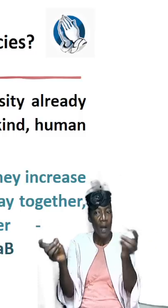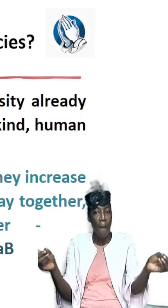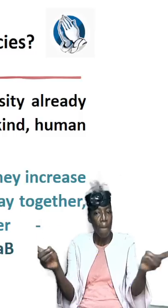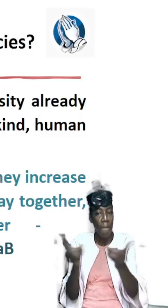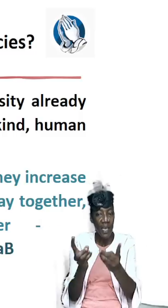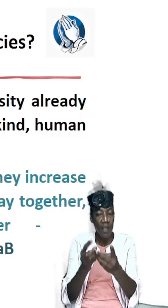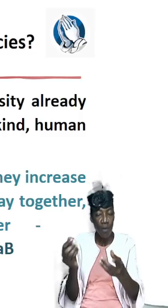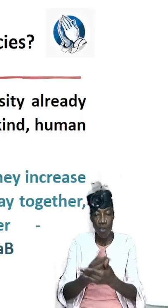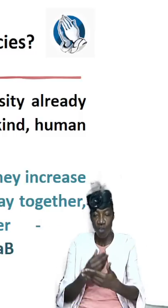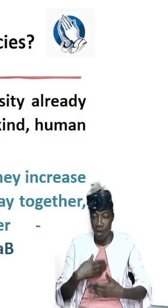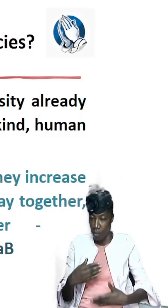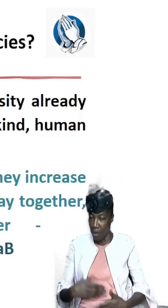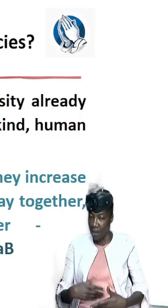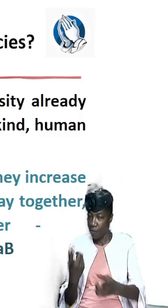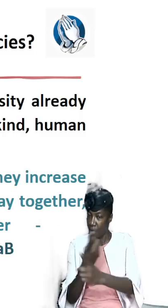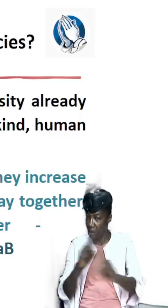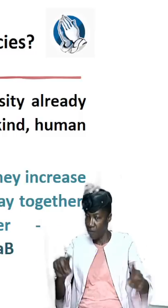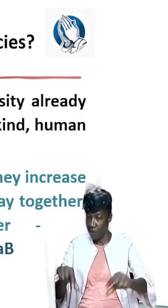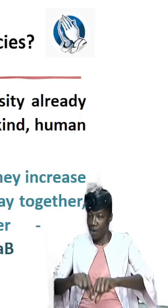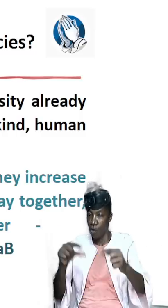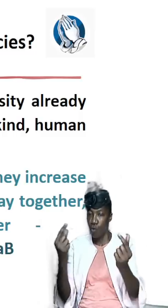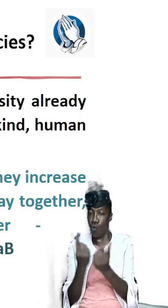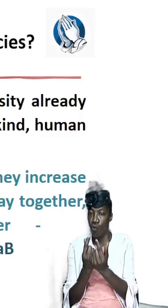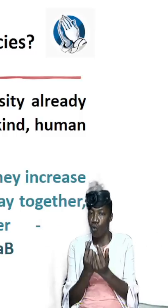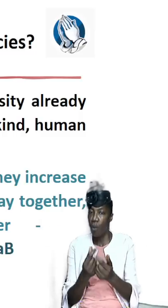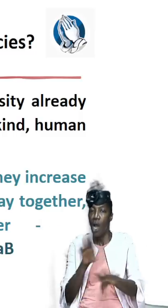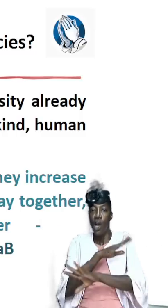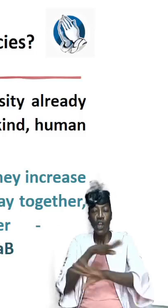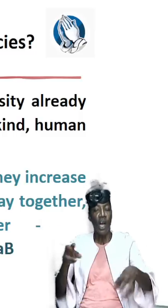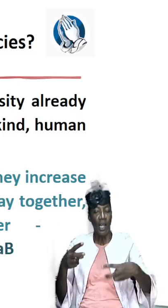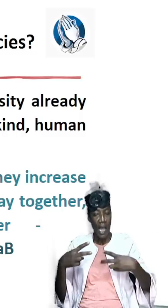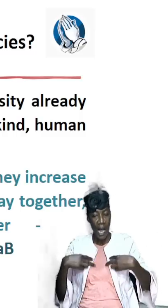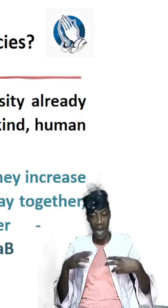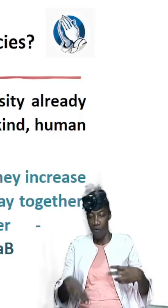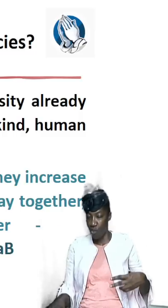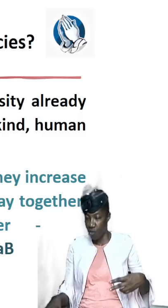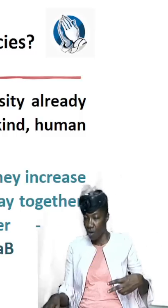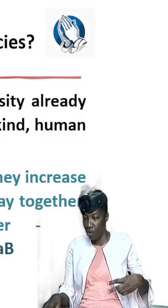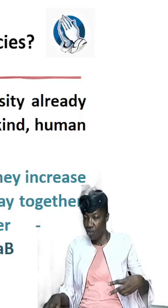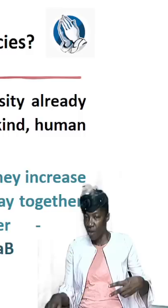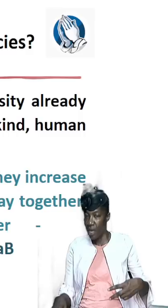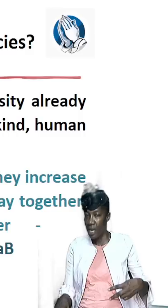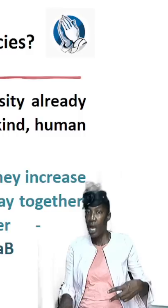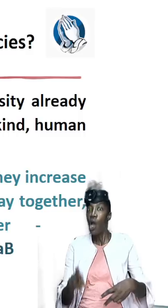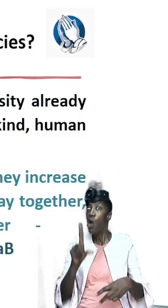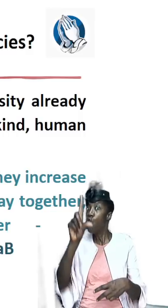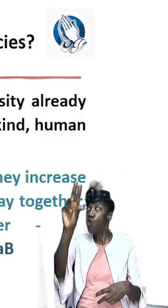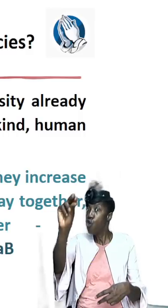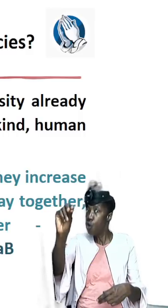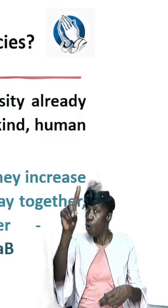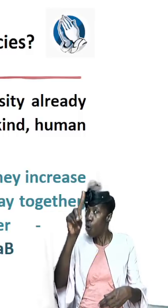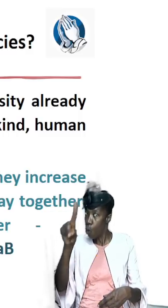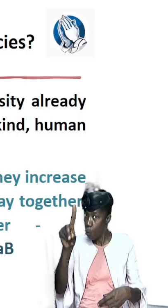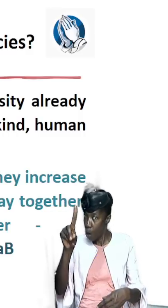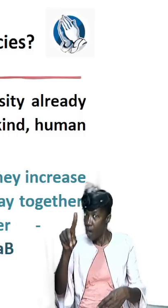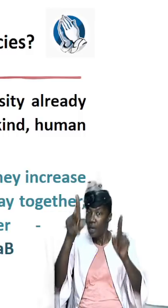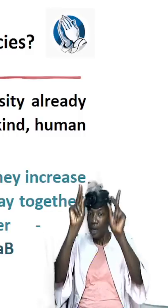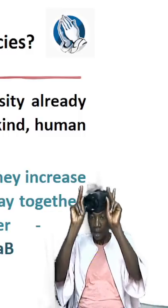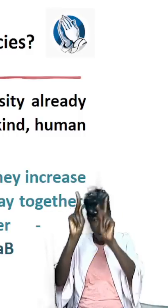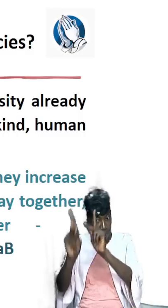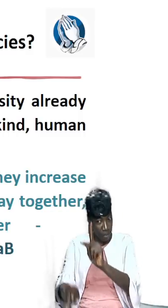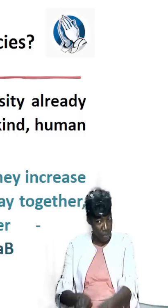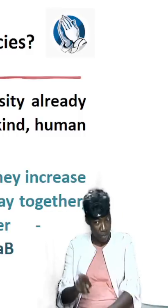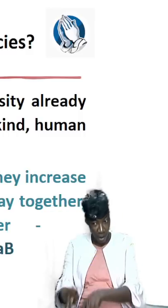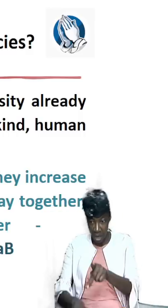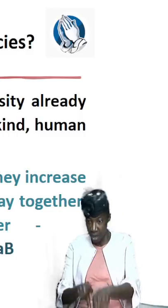they're not going to have kids, because it's two different races, and they're one race, the human race, and they always, all